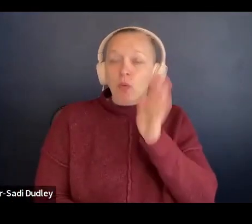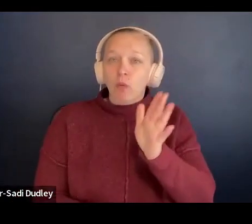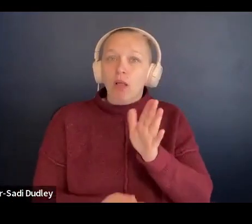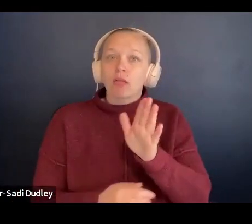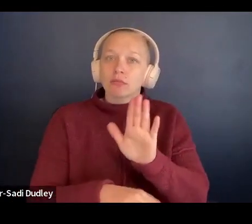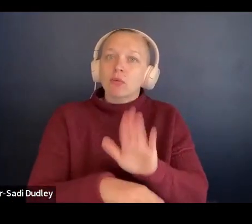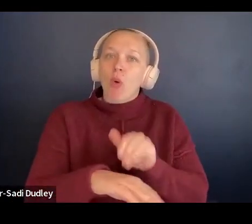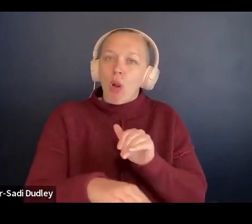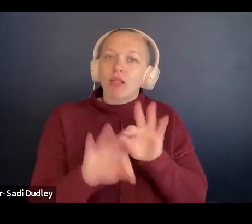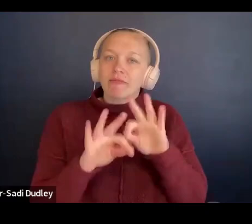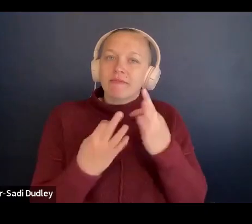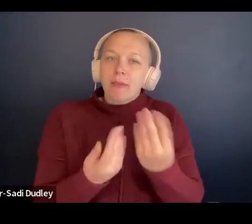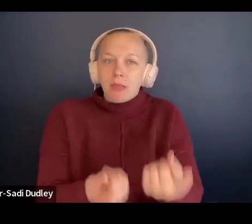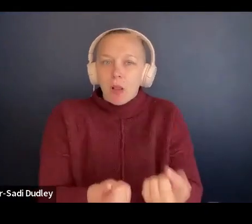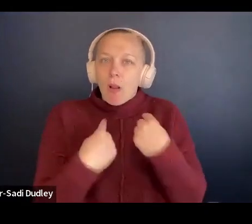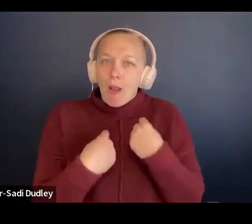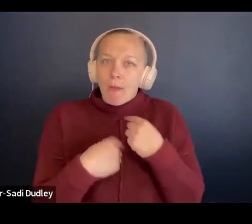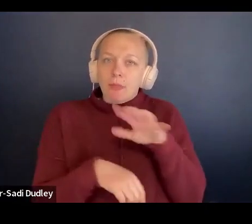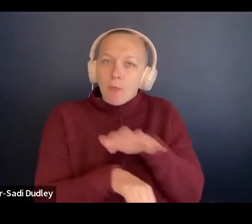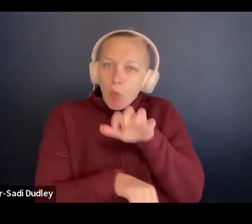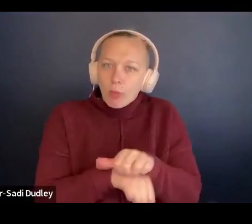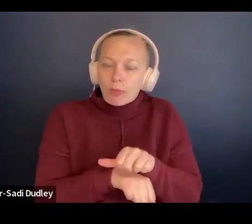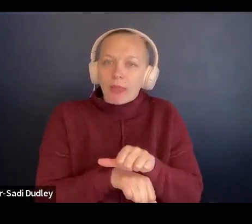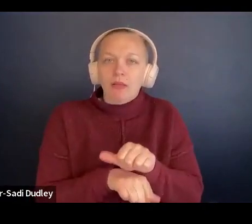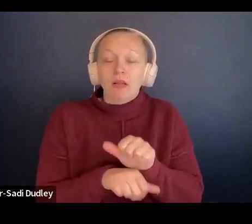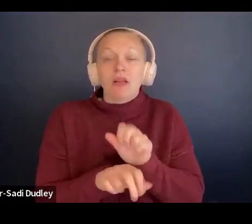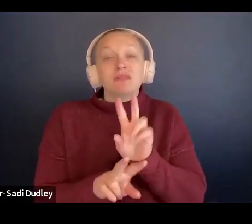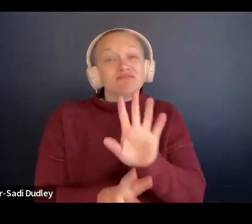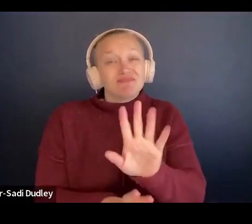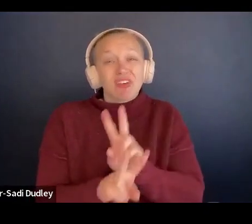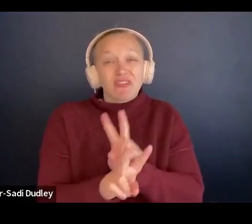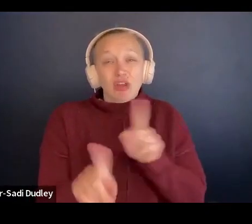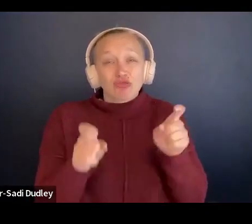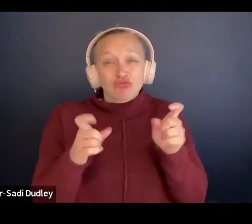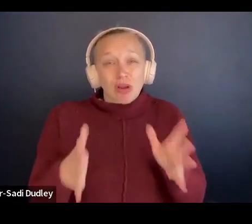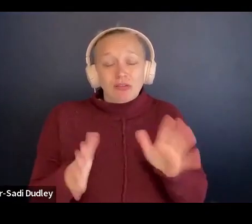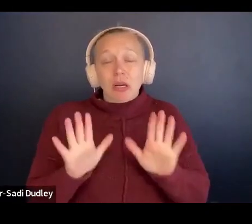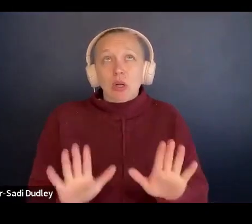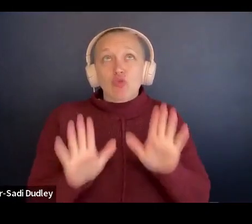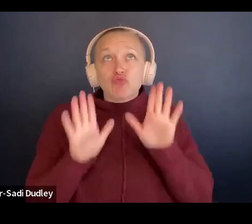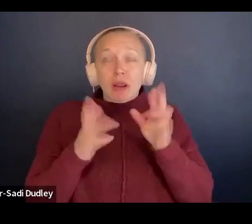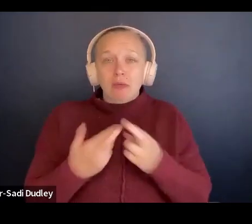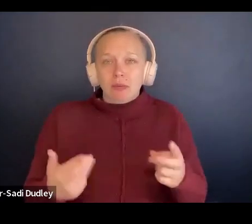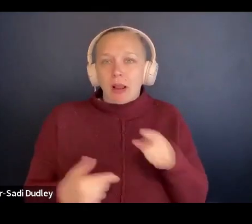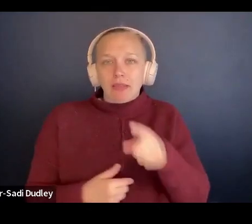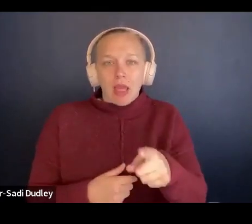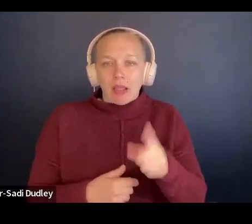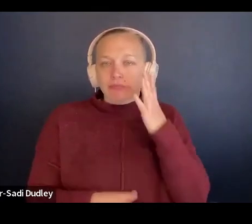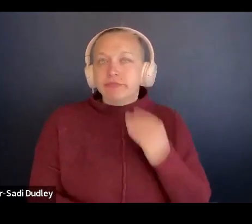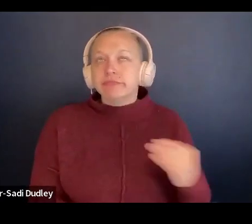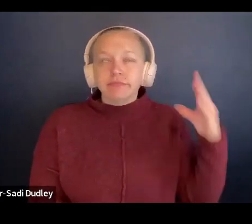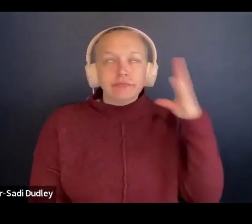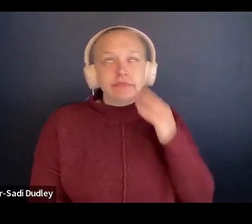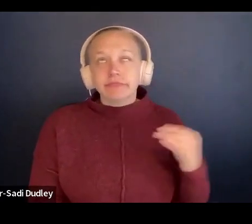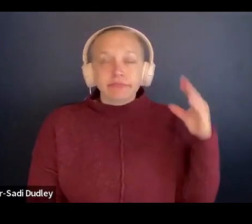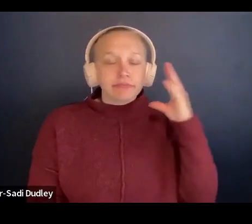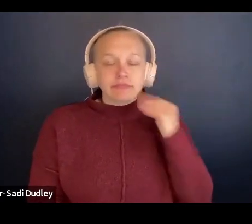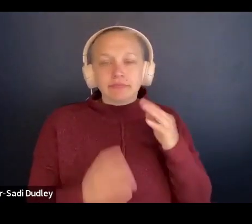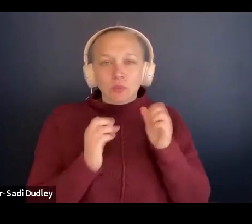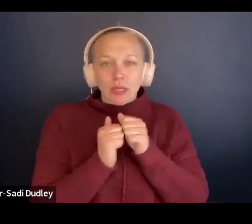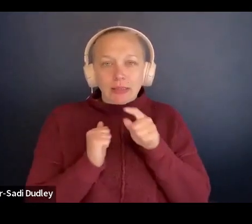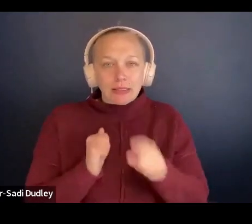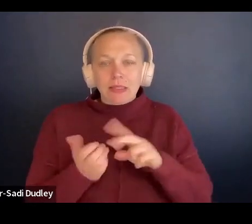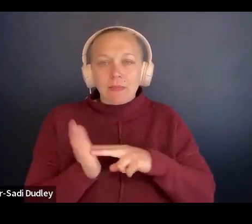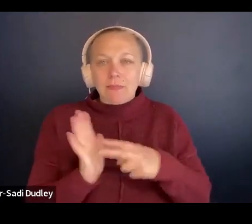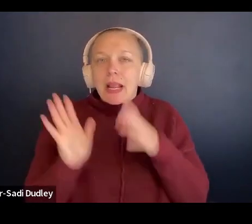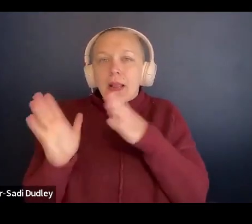family. Funeral directors are amazing resources. They have done this 100 times, and they can plan absolutely anything for you